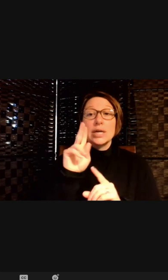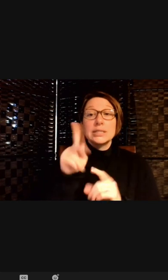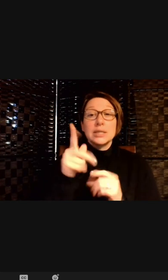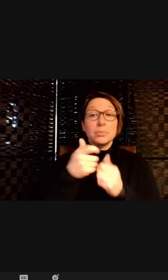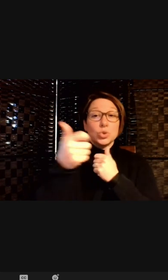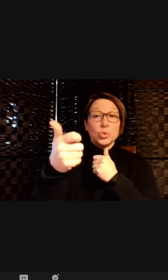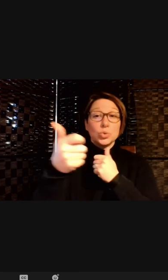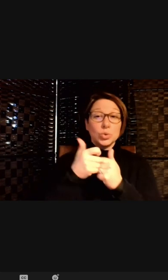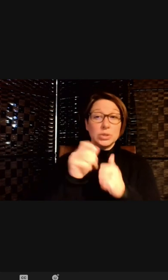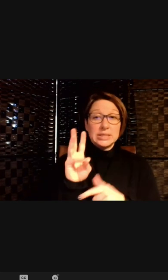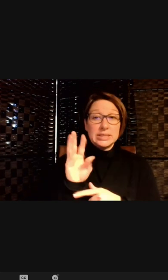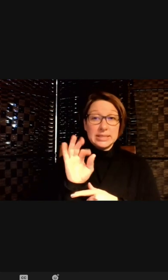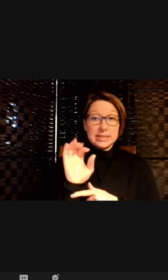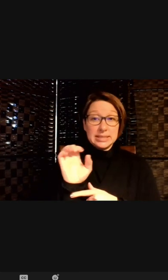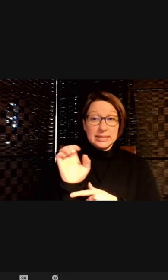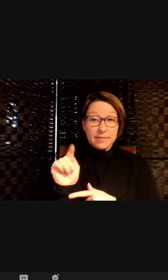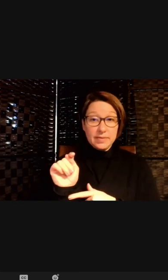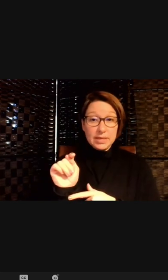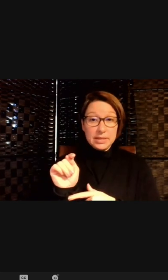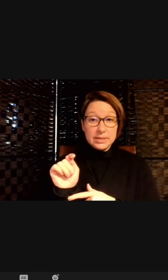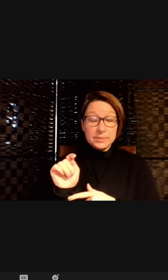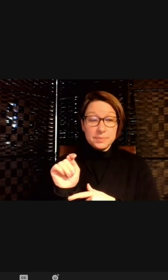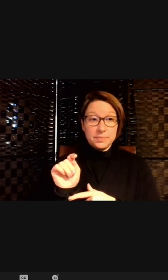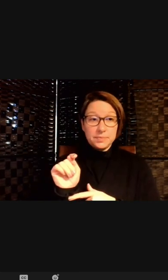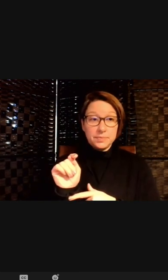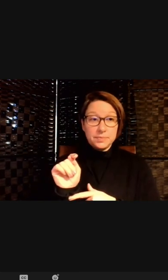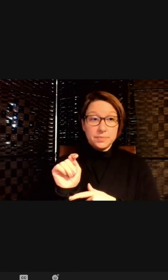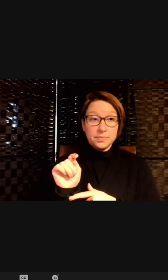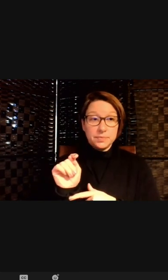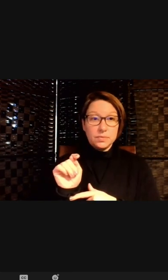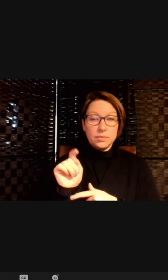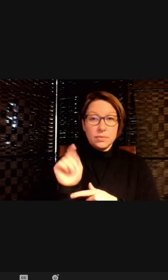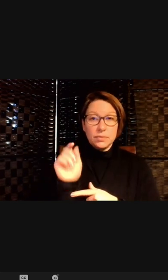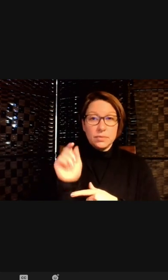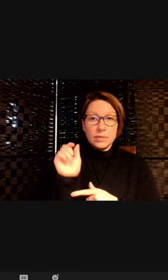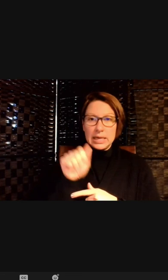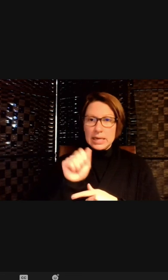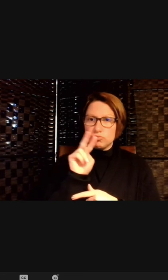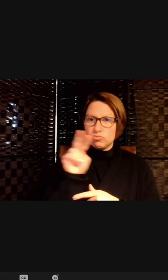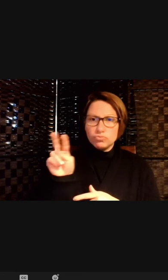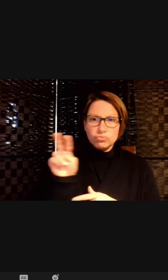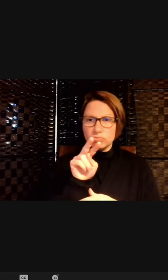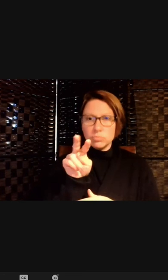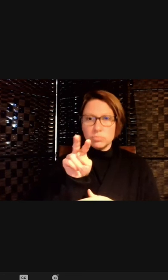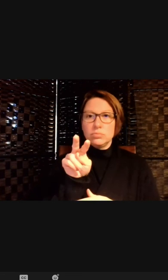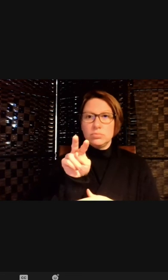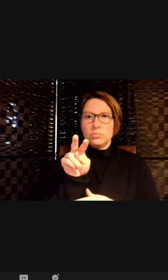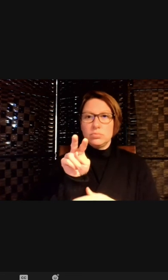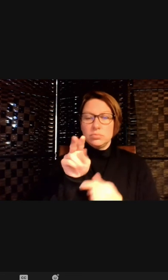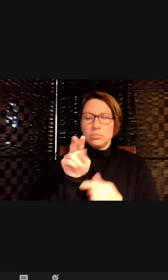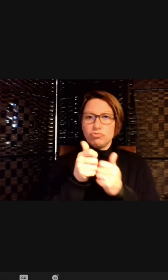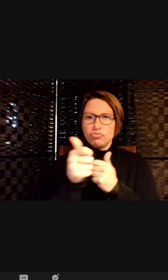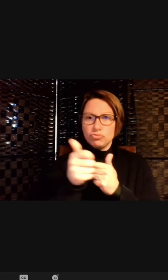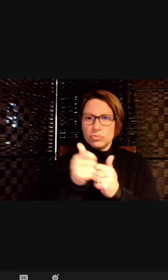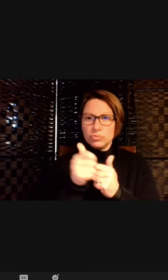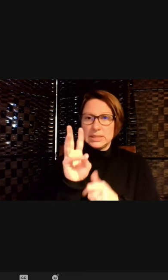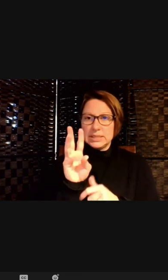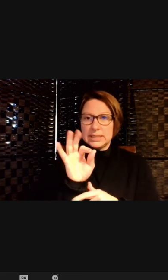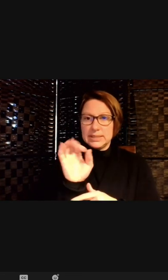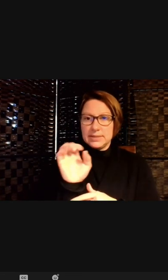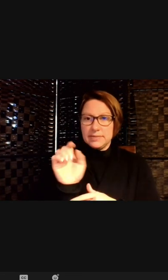be detected. Locate and visually fixate on targets that are up to 6 feet away. So if we're going to